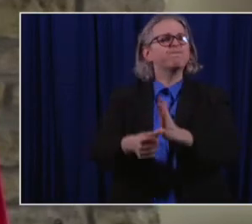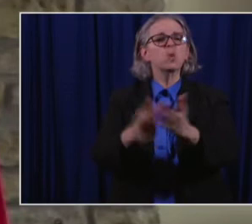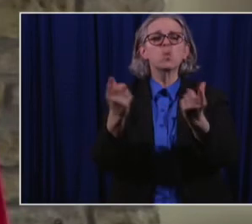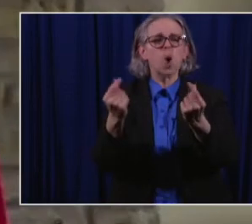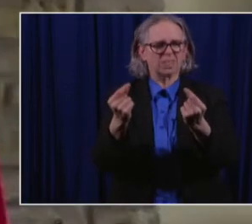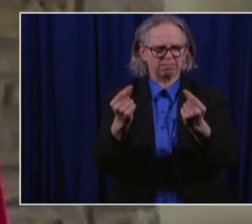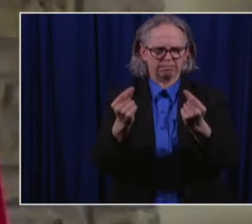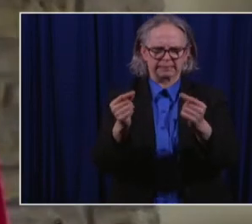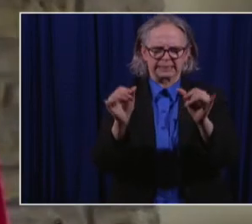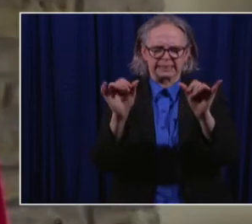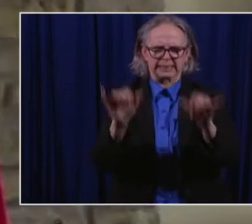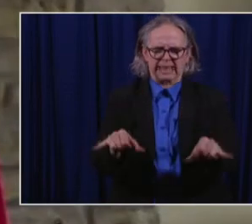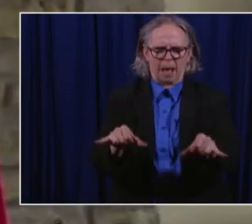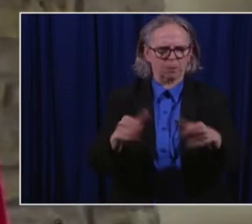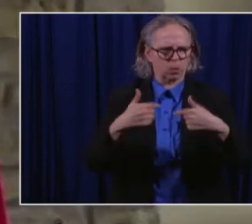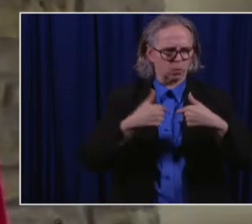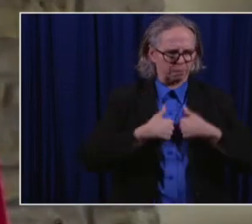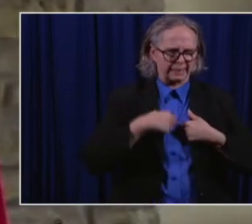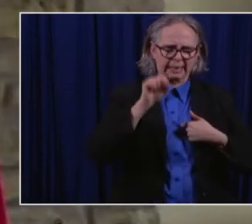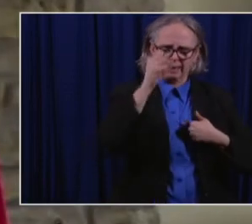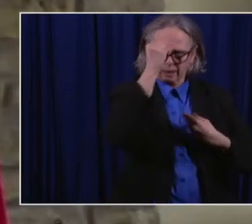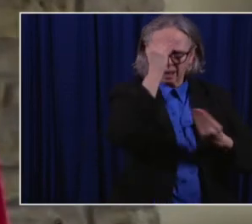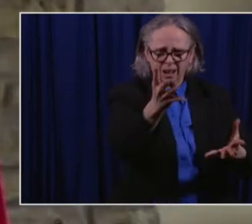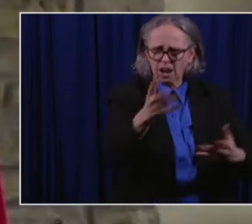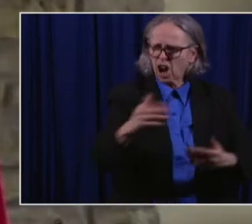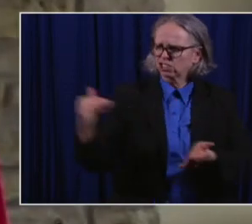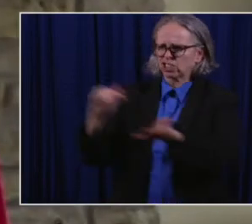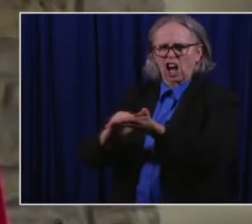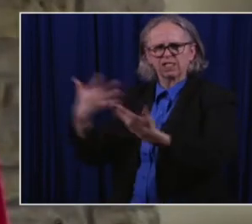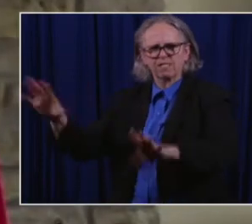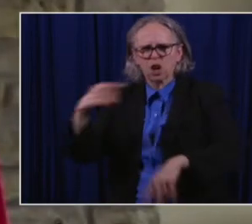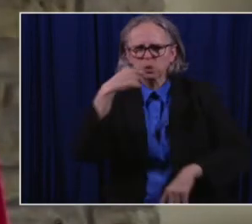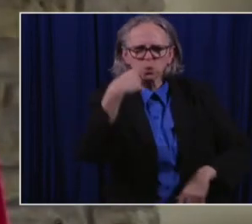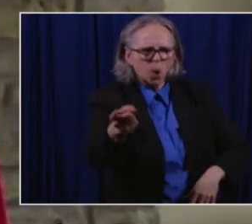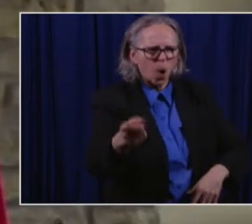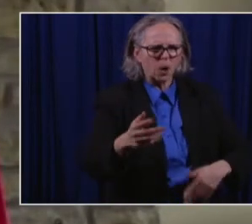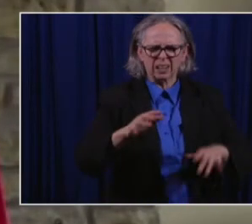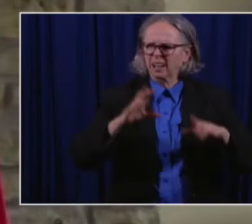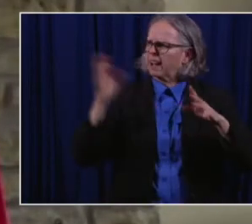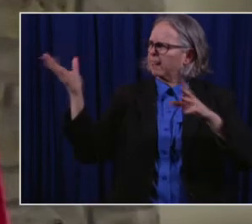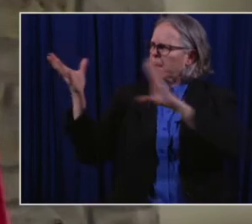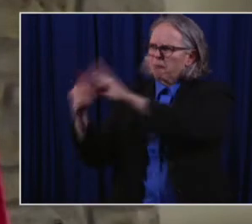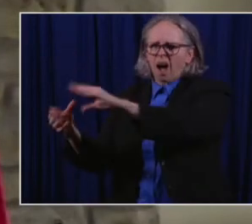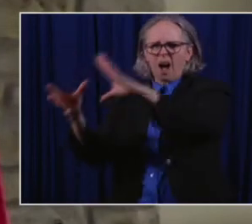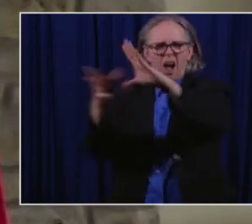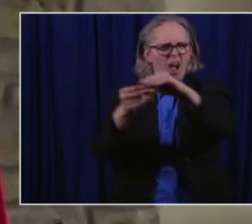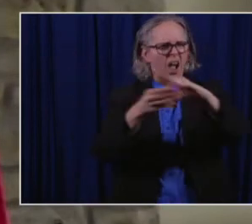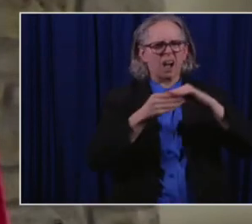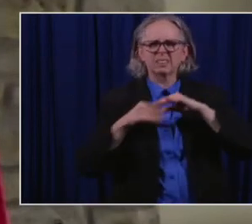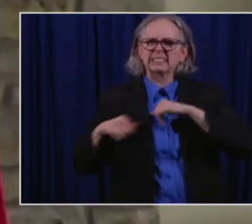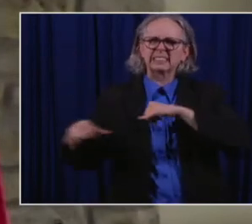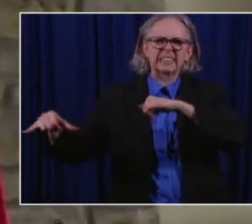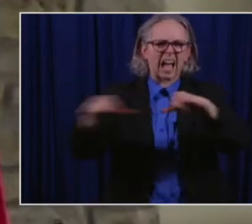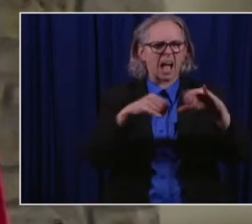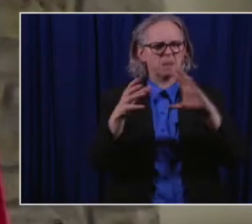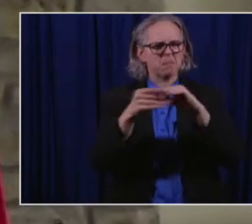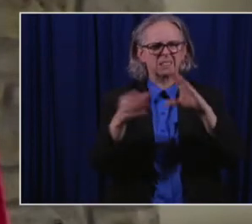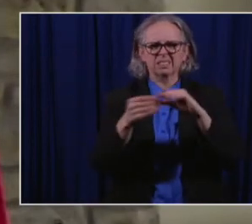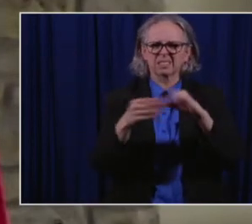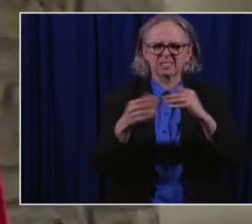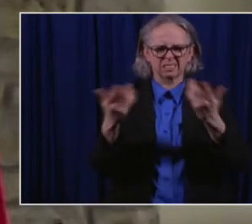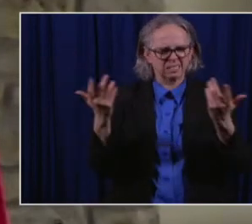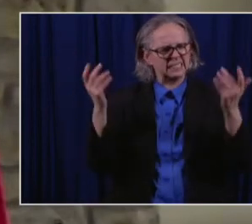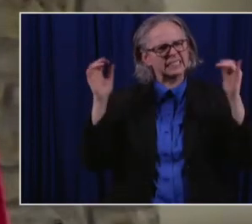from doctors, everyone who I talked to on the phone last night, the infectious disease doctors, and the message